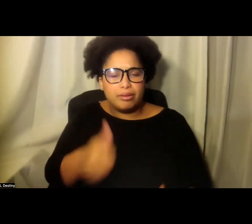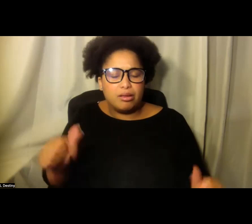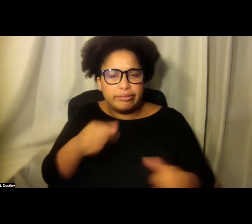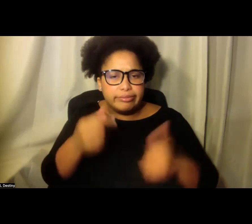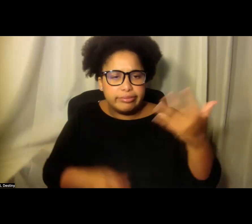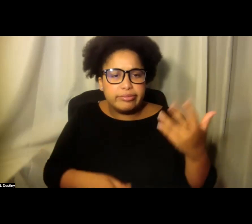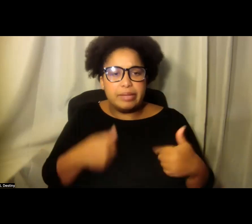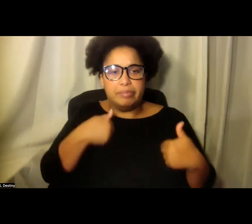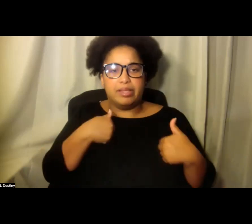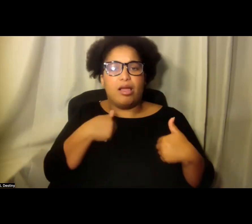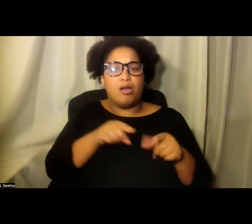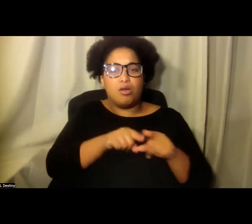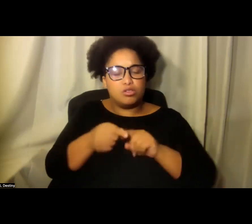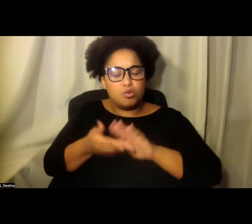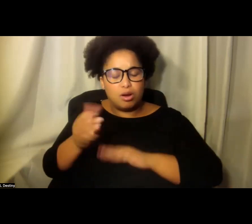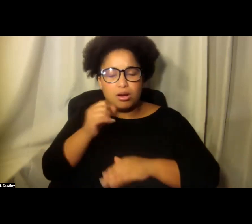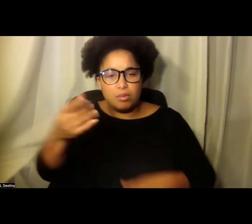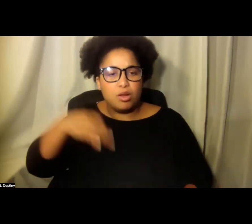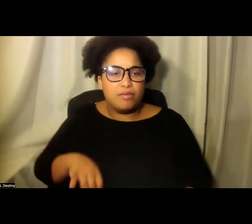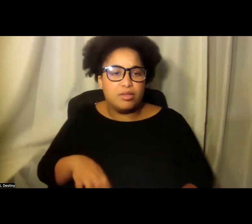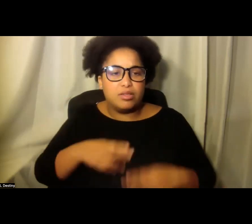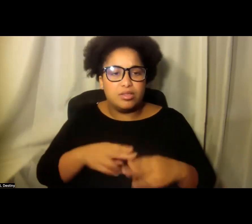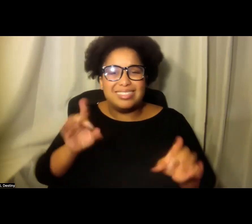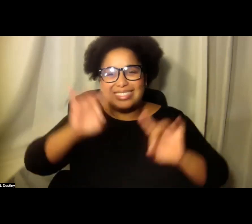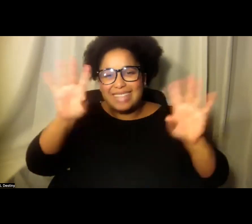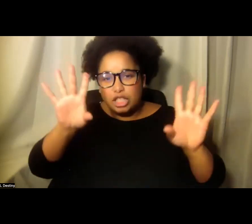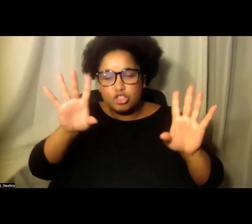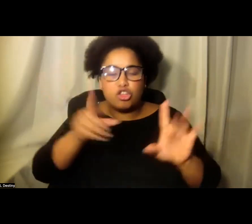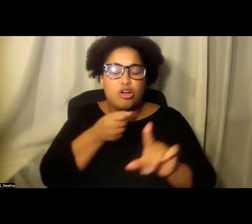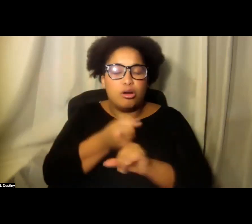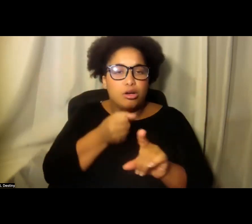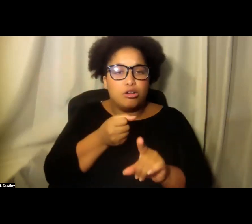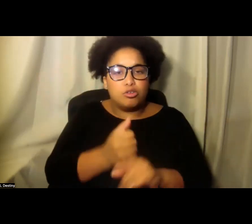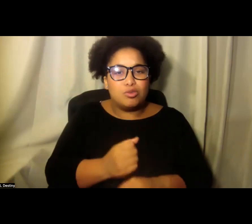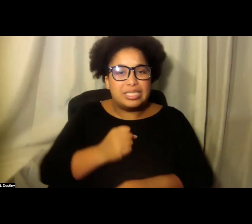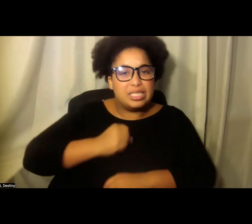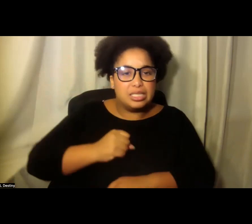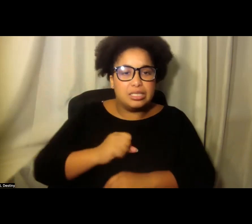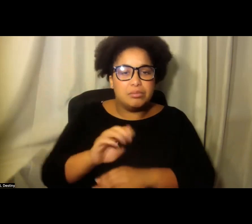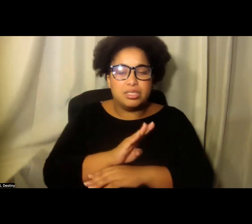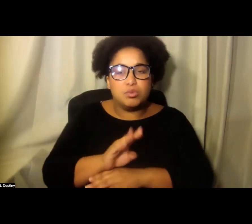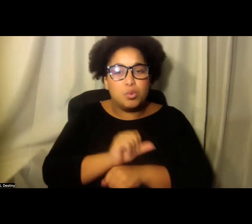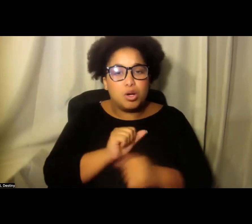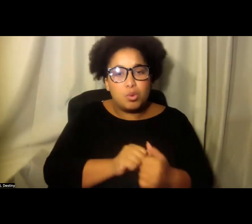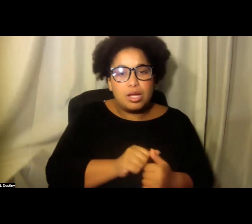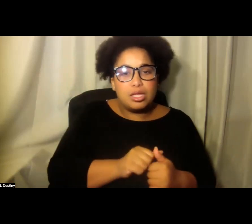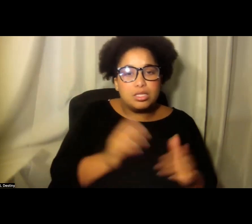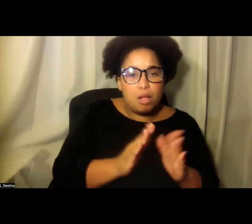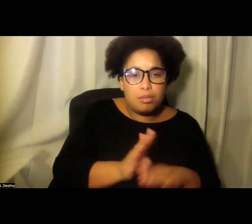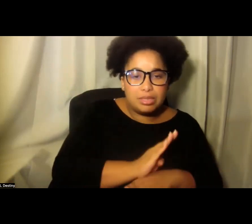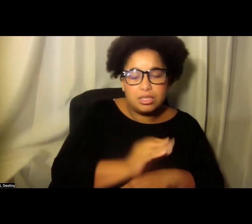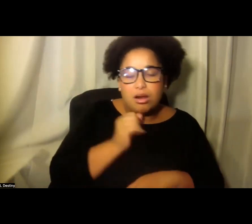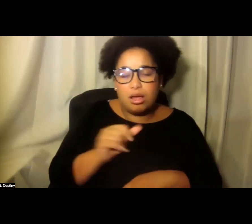different hat. I actually also run a nonprofit, the Disaster Resistant Business. We work with small businesses and nonprofits, and specifically,